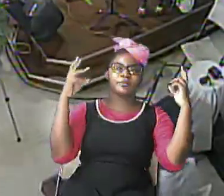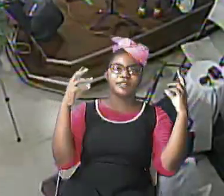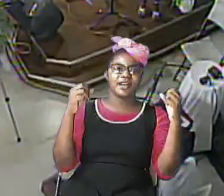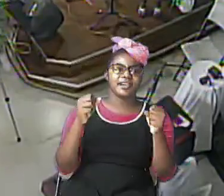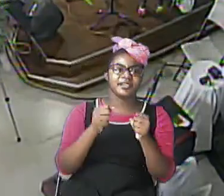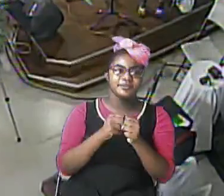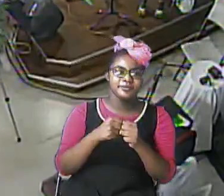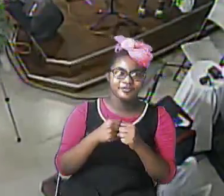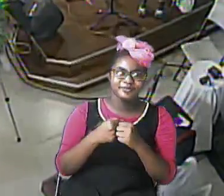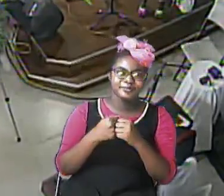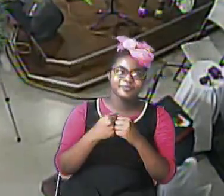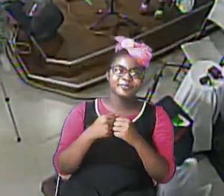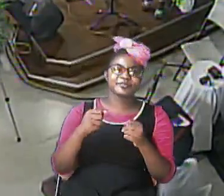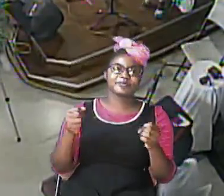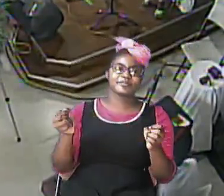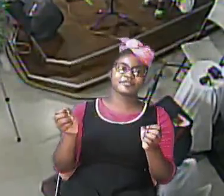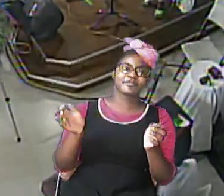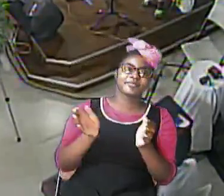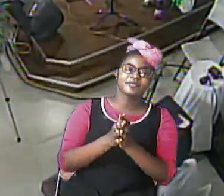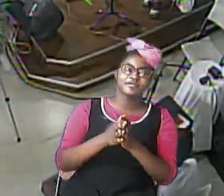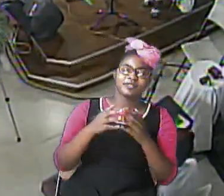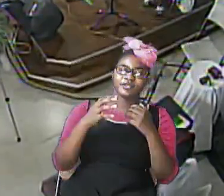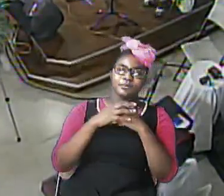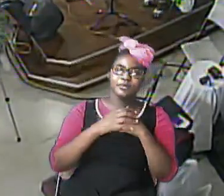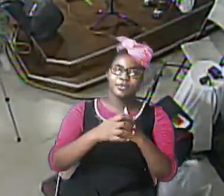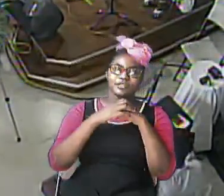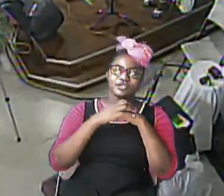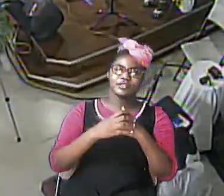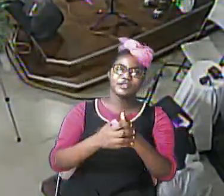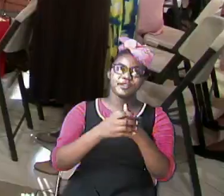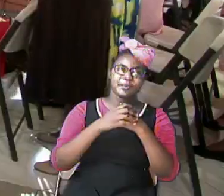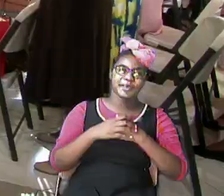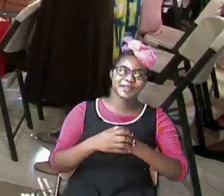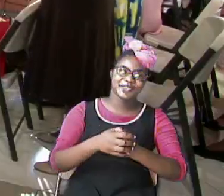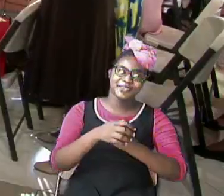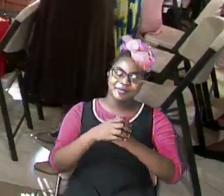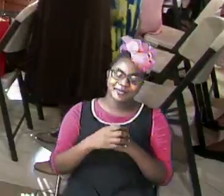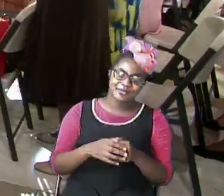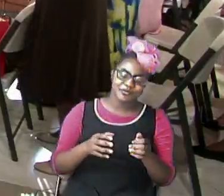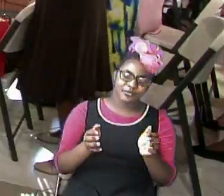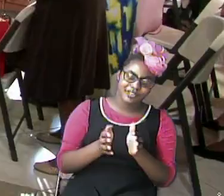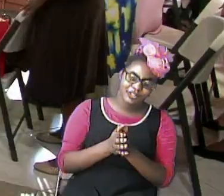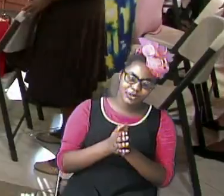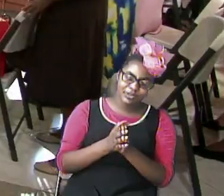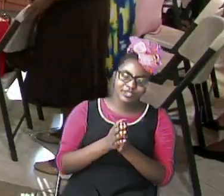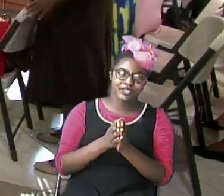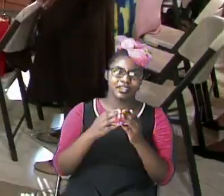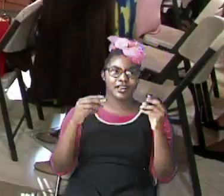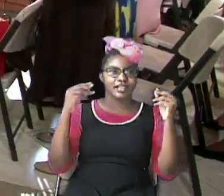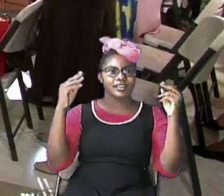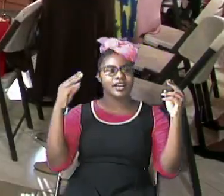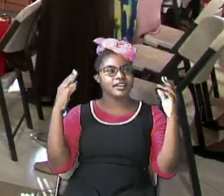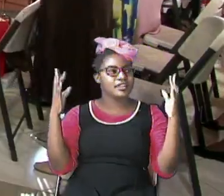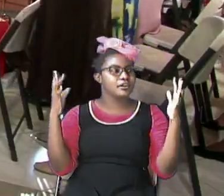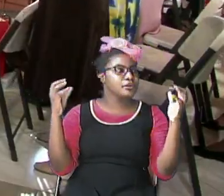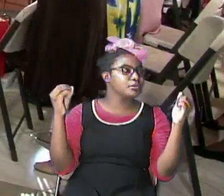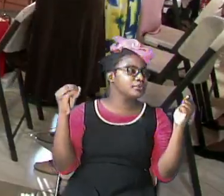Lift your hallelujah to Him one more time. Lift your hallelujah to Him one more